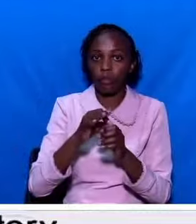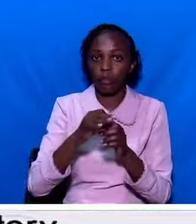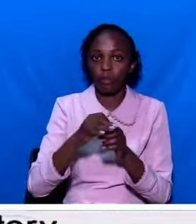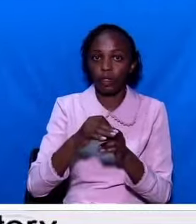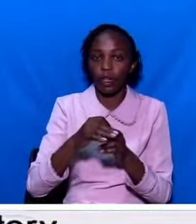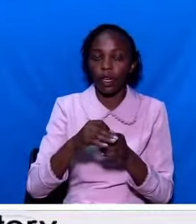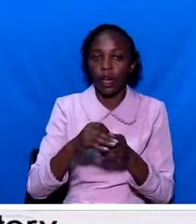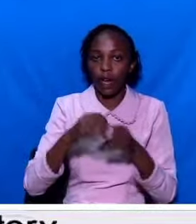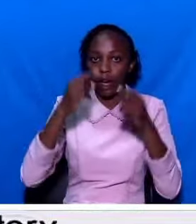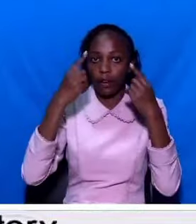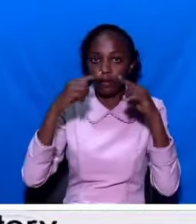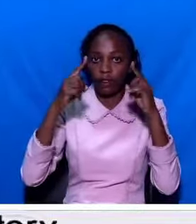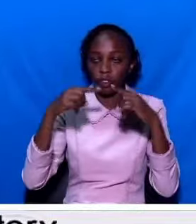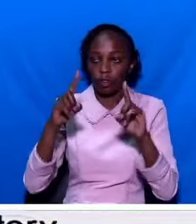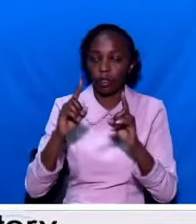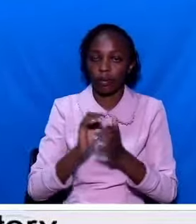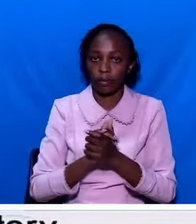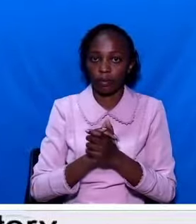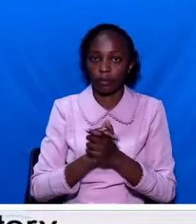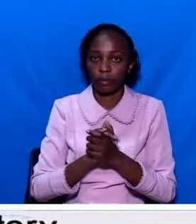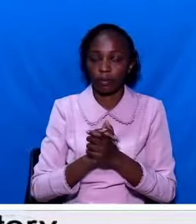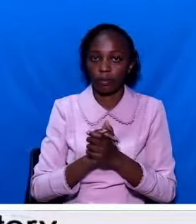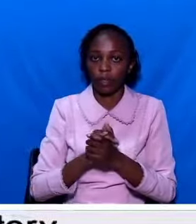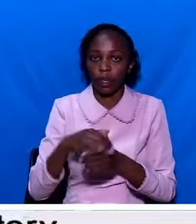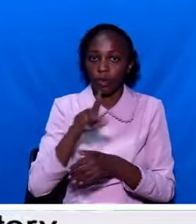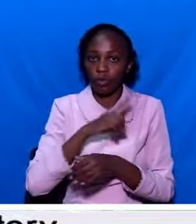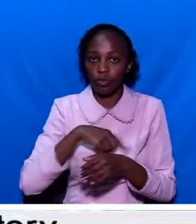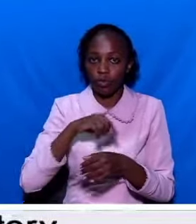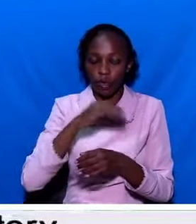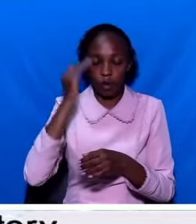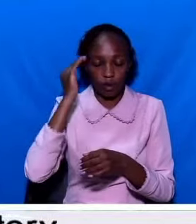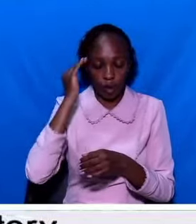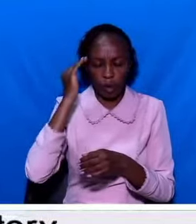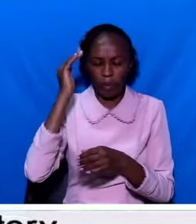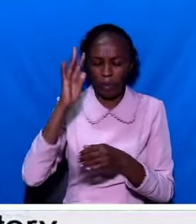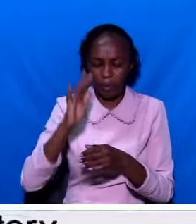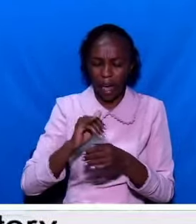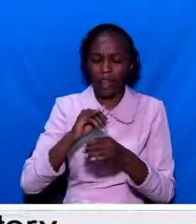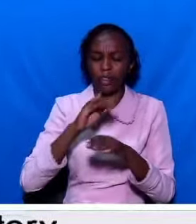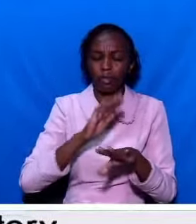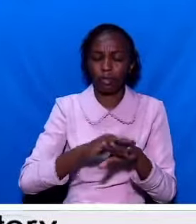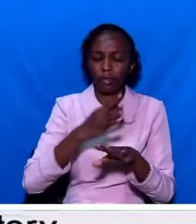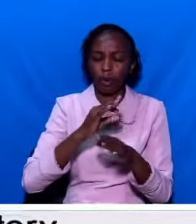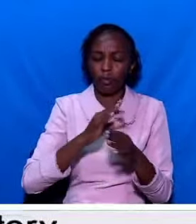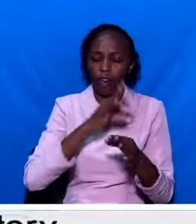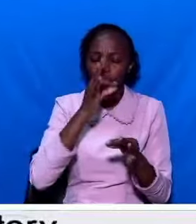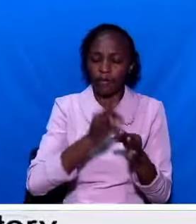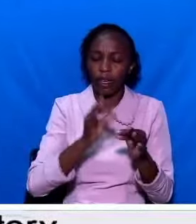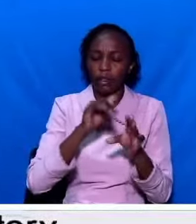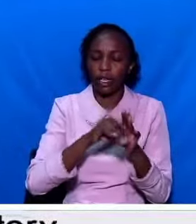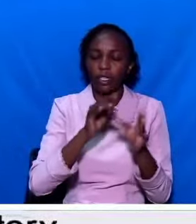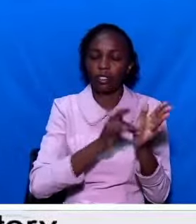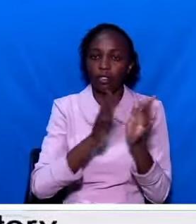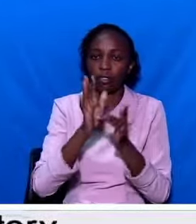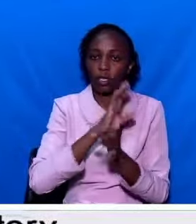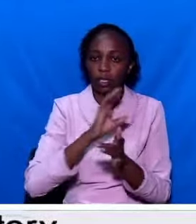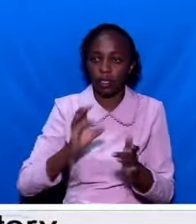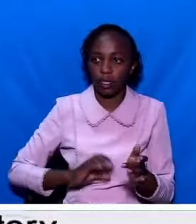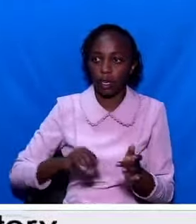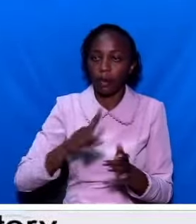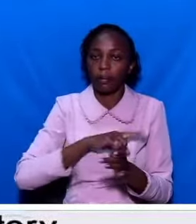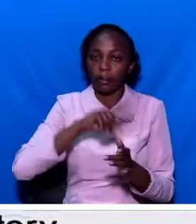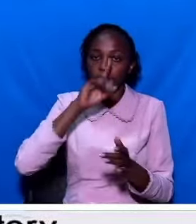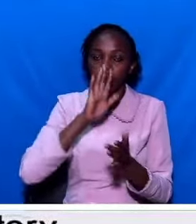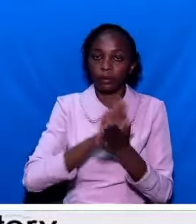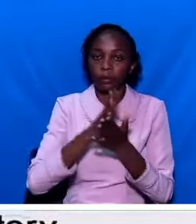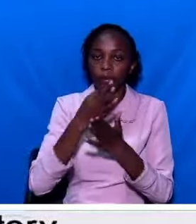are grateful to you, Lord, that by virtue of our faith in Jesus Christ, we are assured of victory